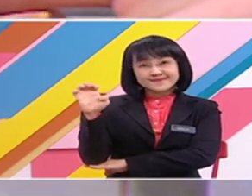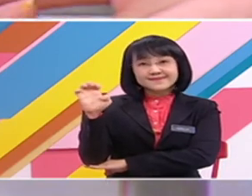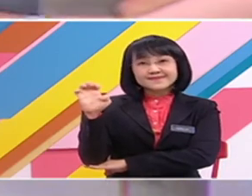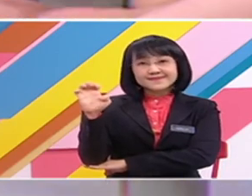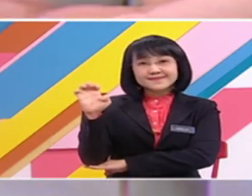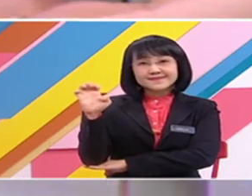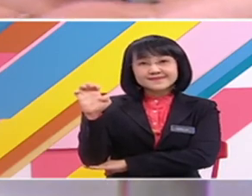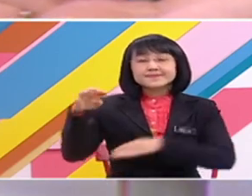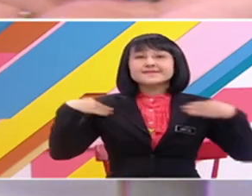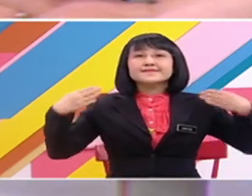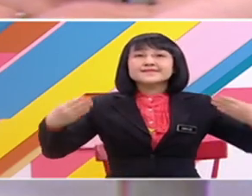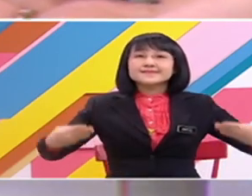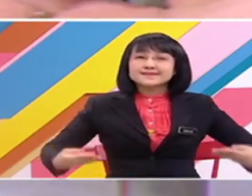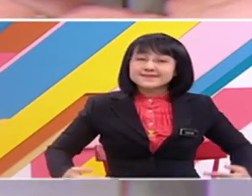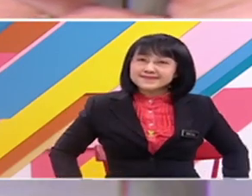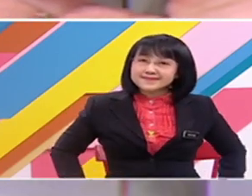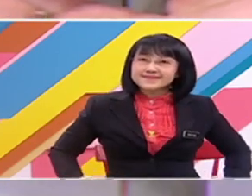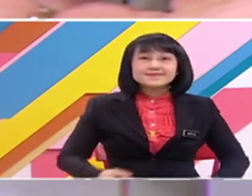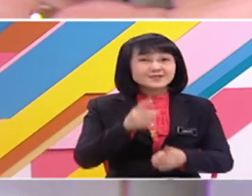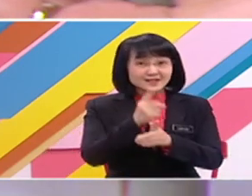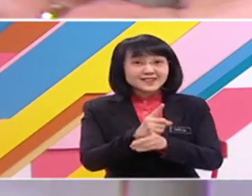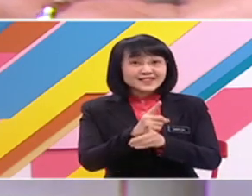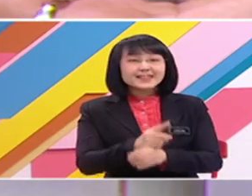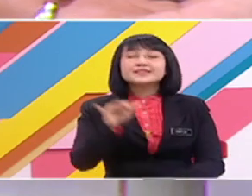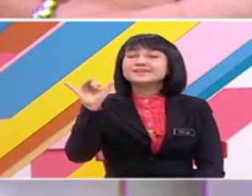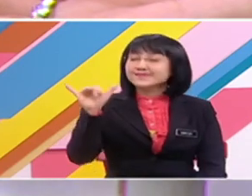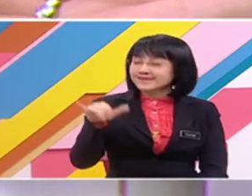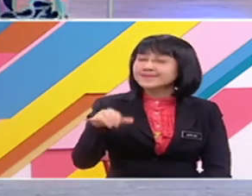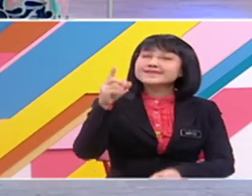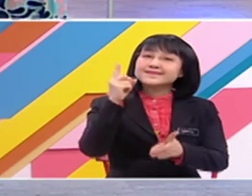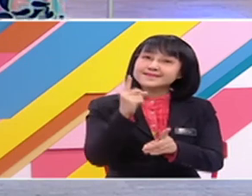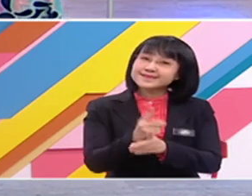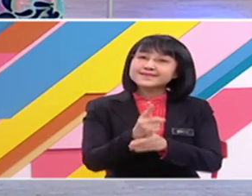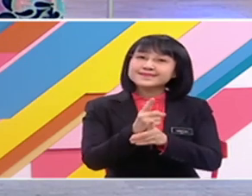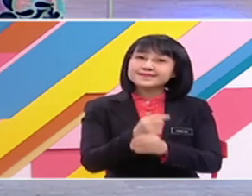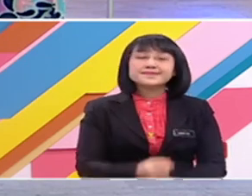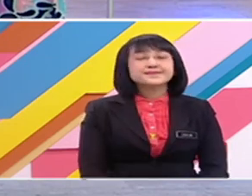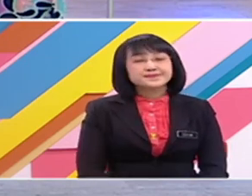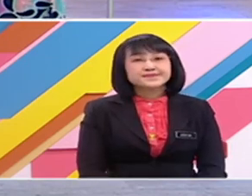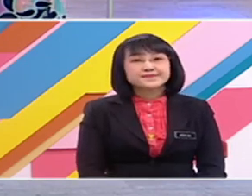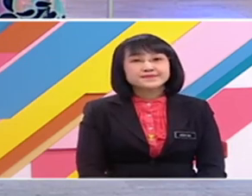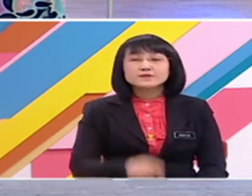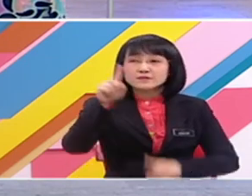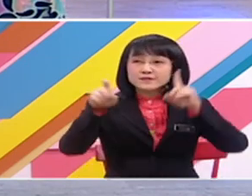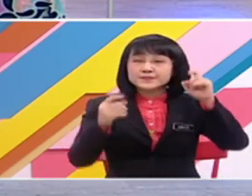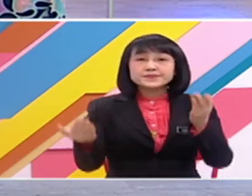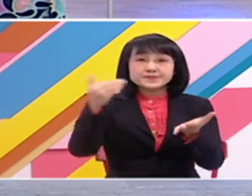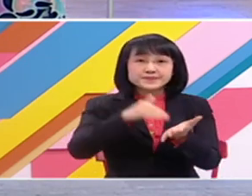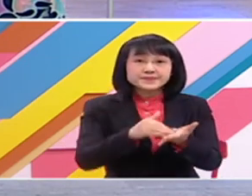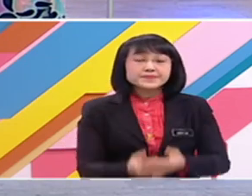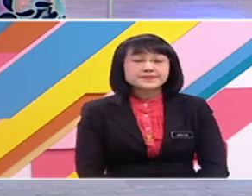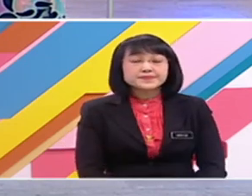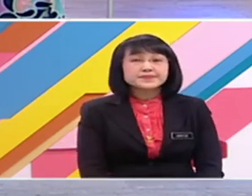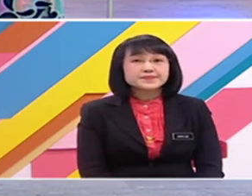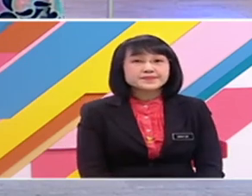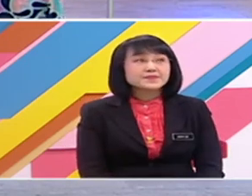B-L-O-U-S-E. Blouse. Right, teacher? Yes, you got it right. Okay. Right. I want another question. No, I mean,